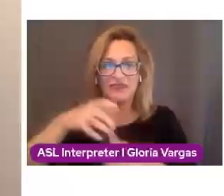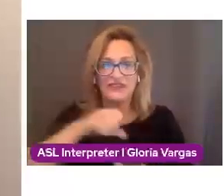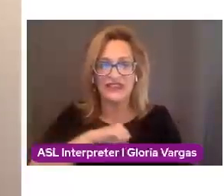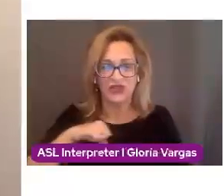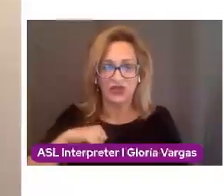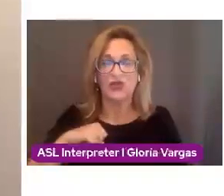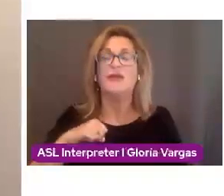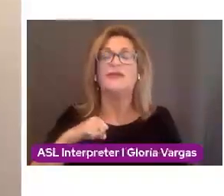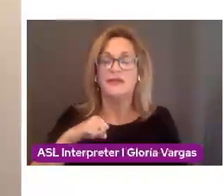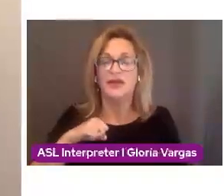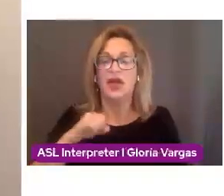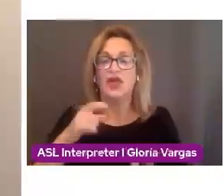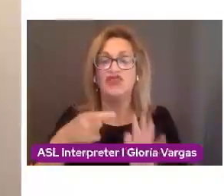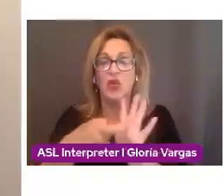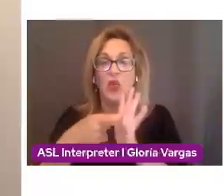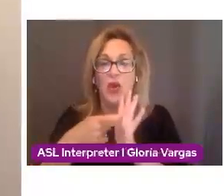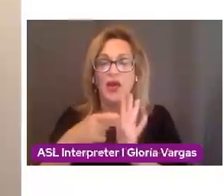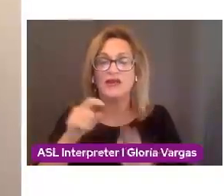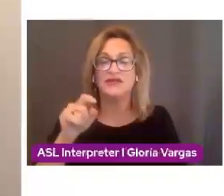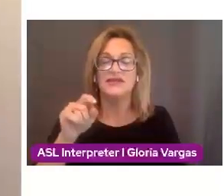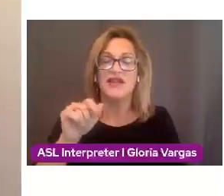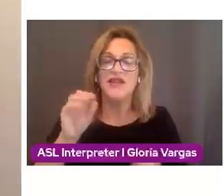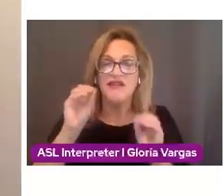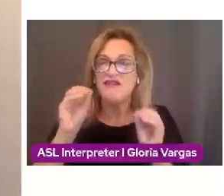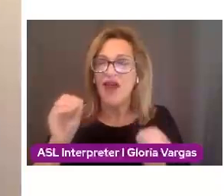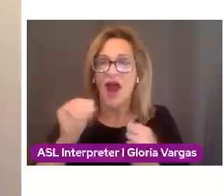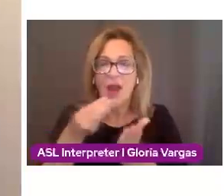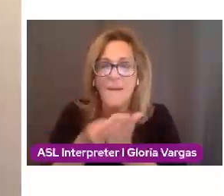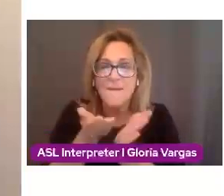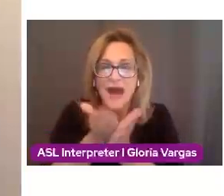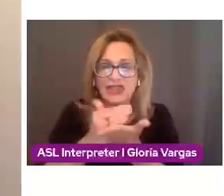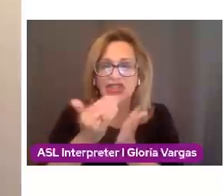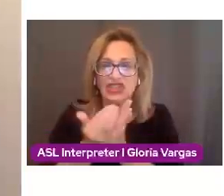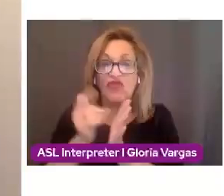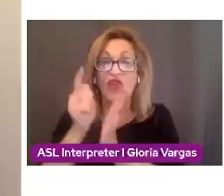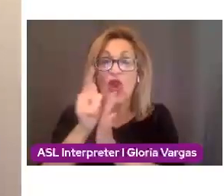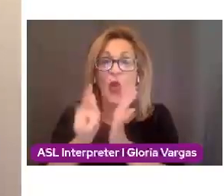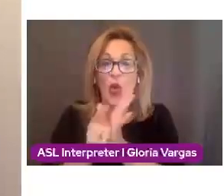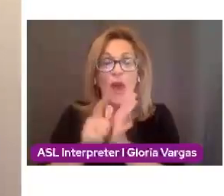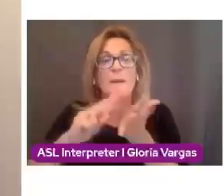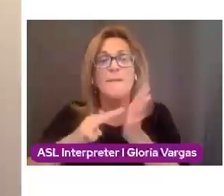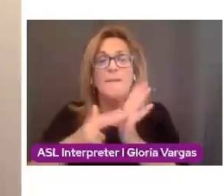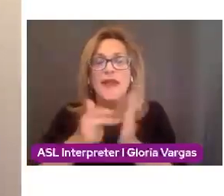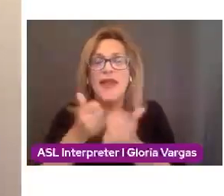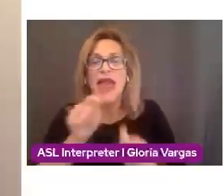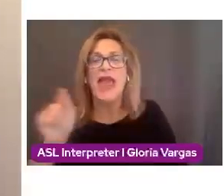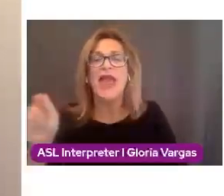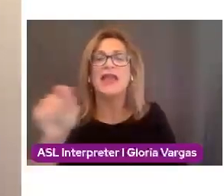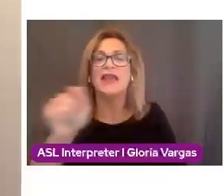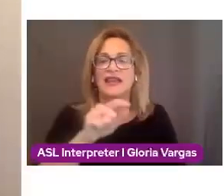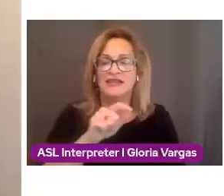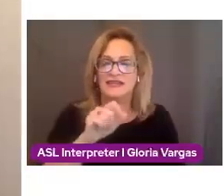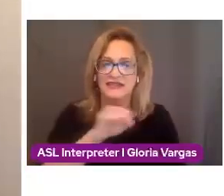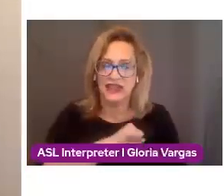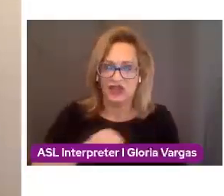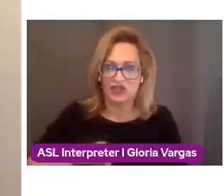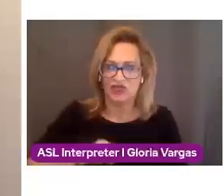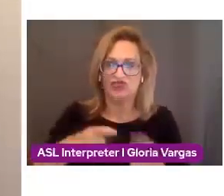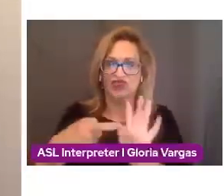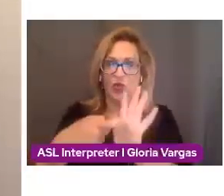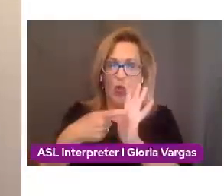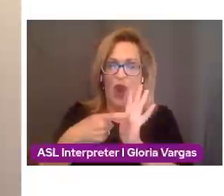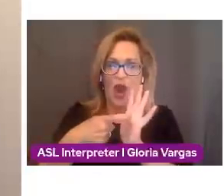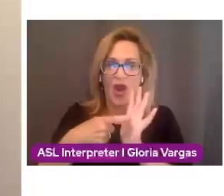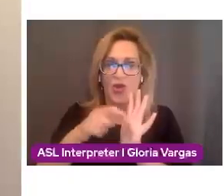any non-budgetary legislation where any senator can require any non-budgetary legislation to require